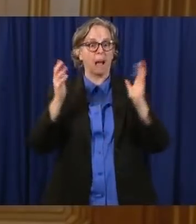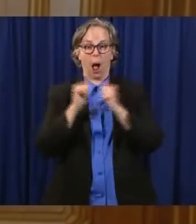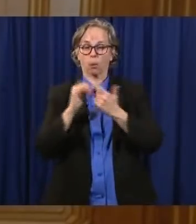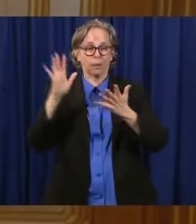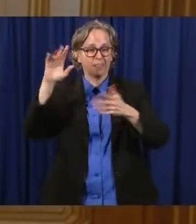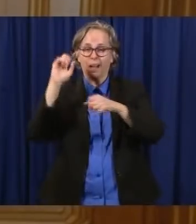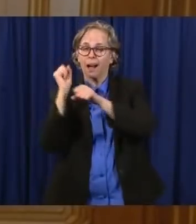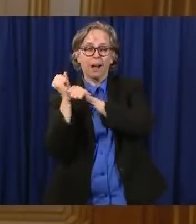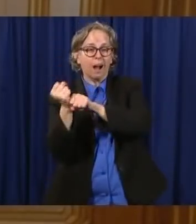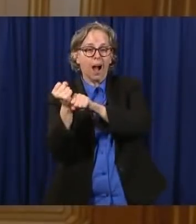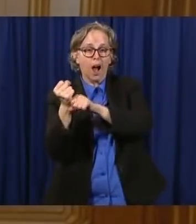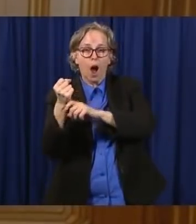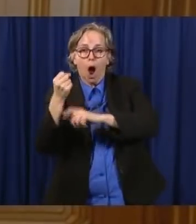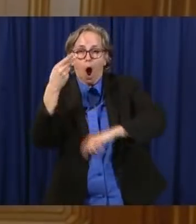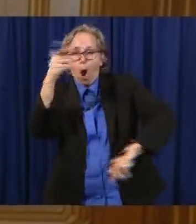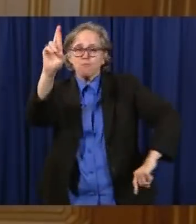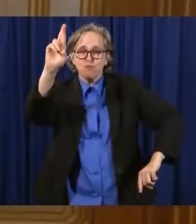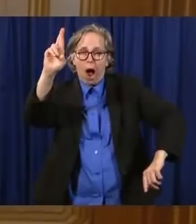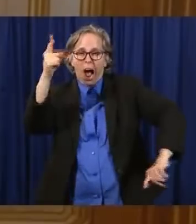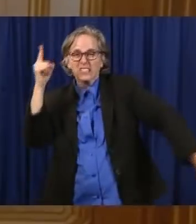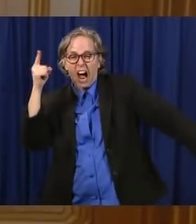We've done a great job.